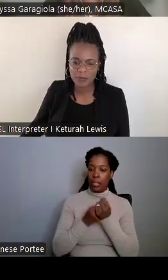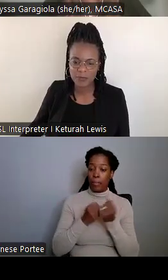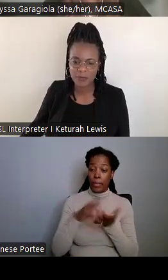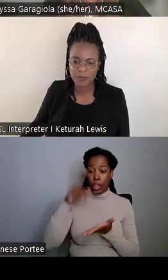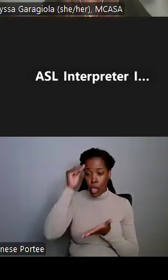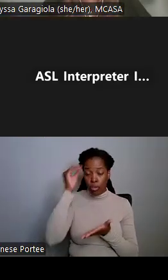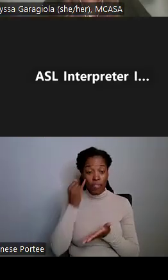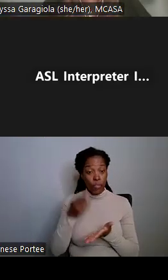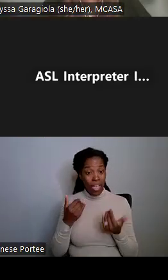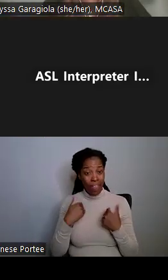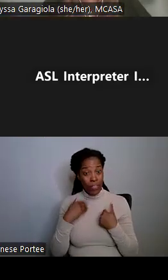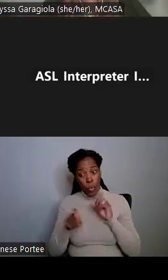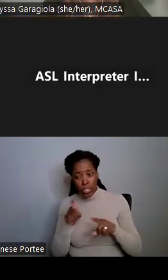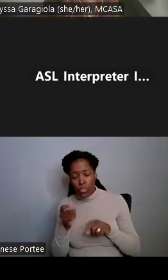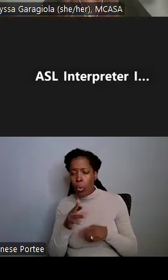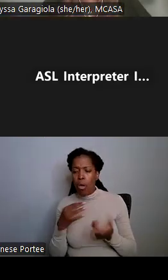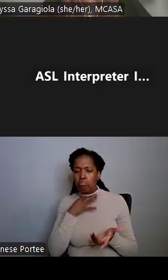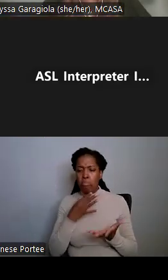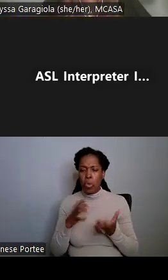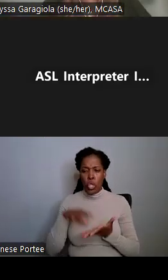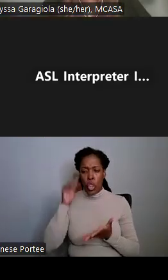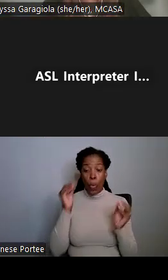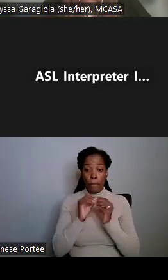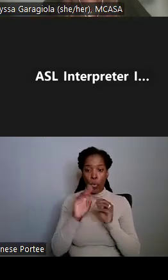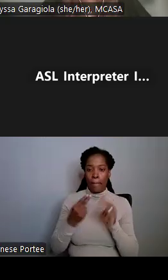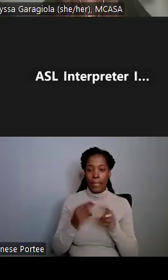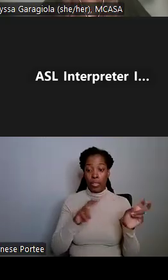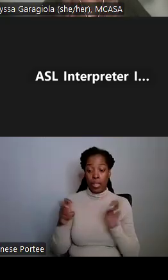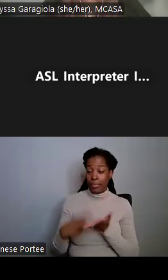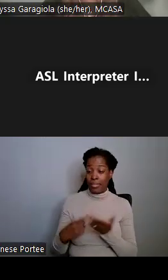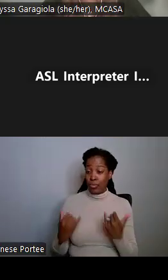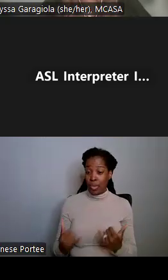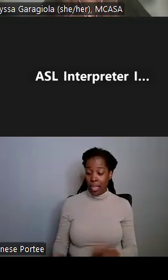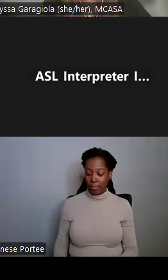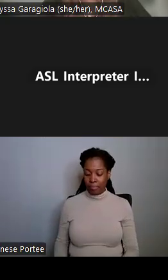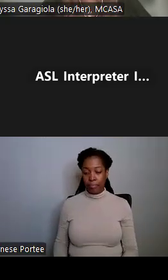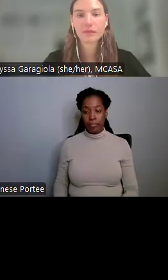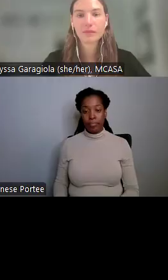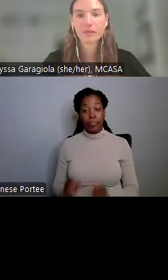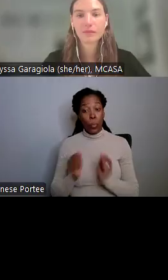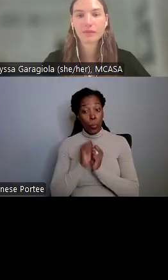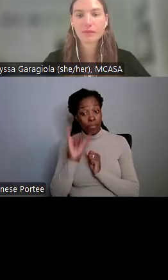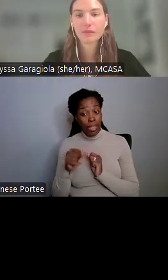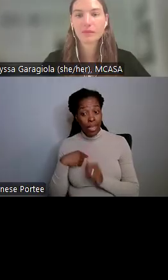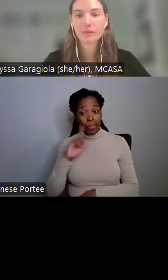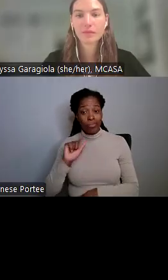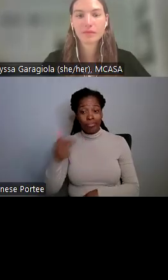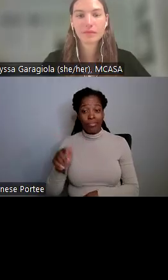want to learn a little bit more about some of the topics that we talked about today. So with that, I will turn it back over